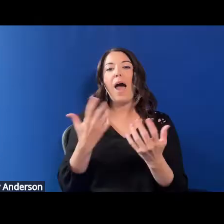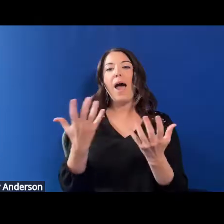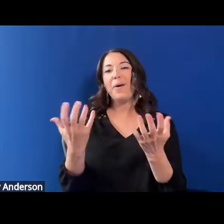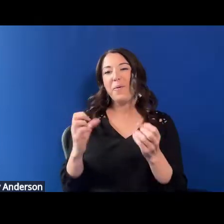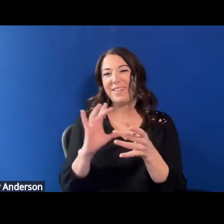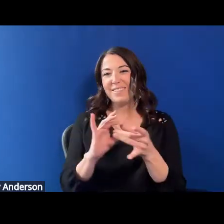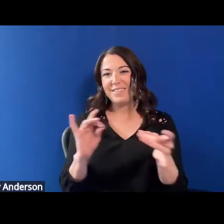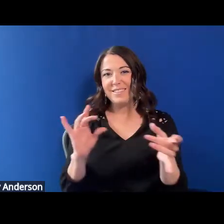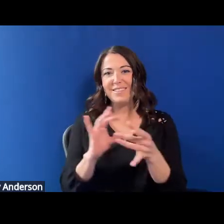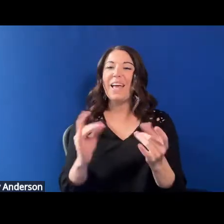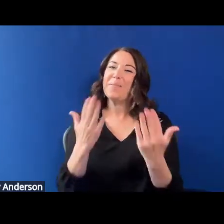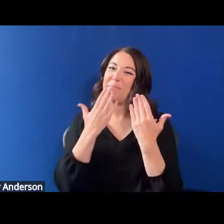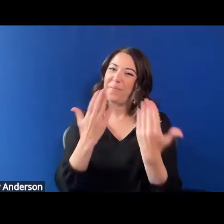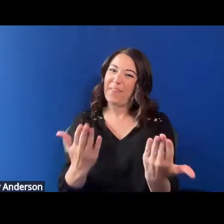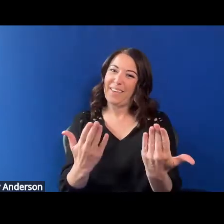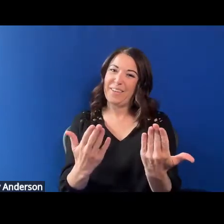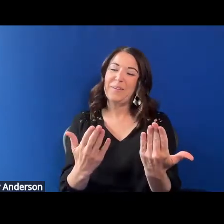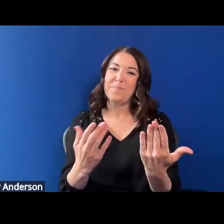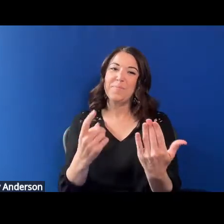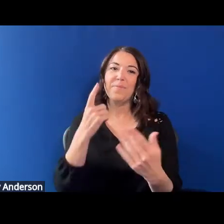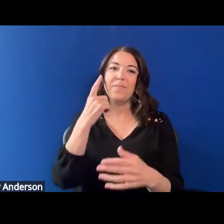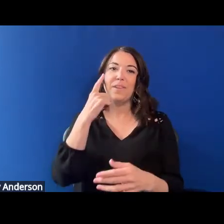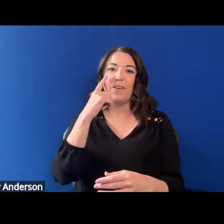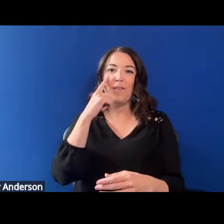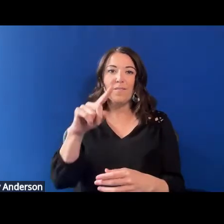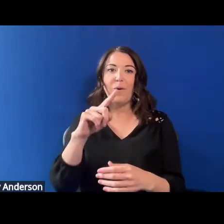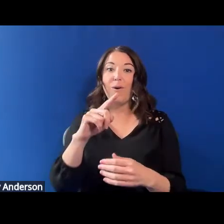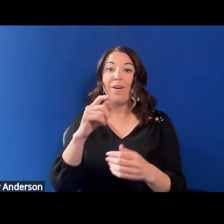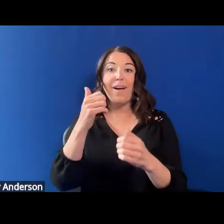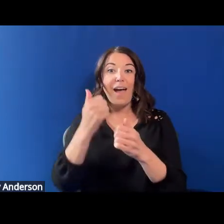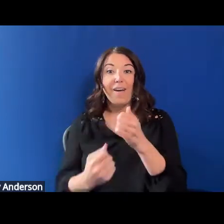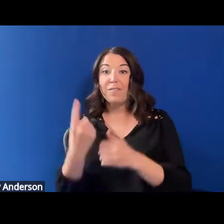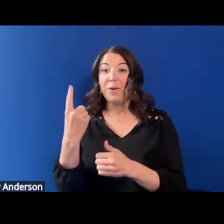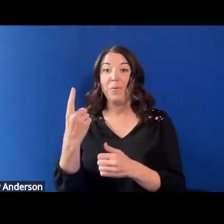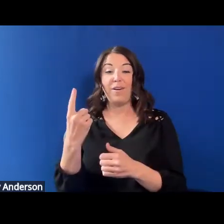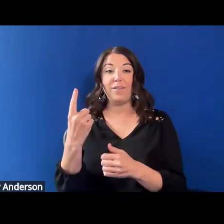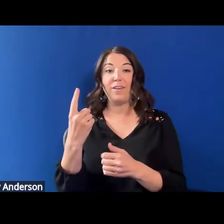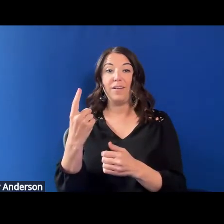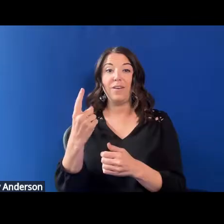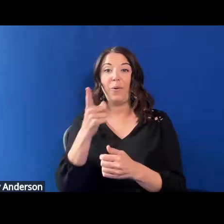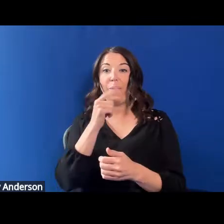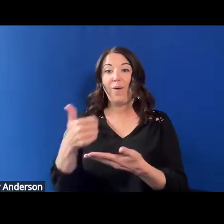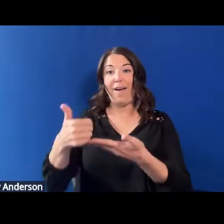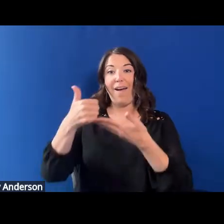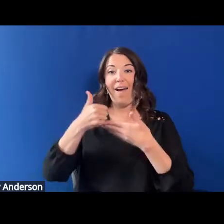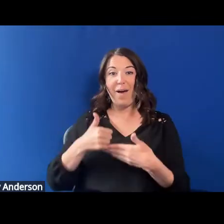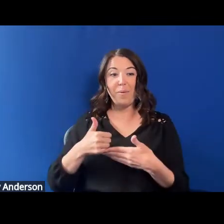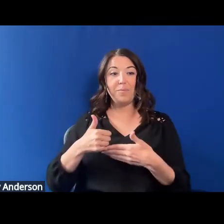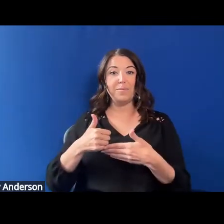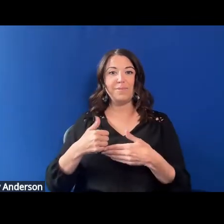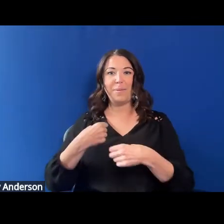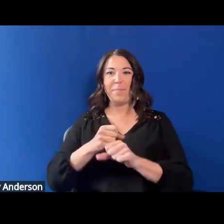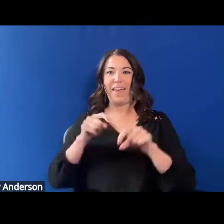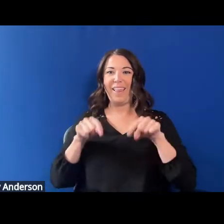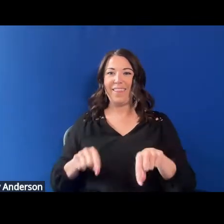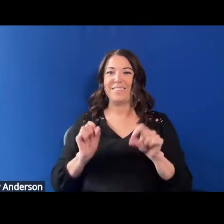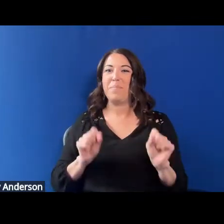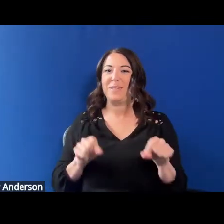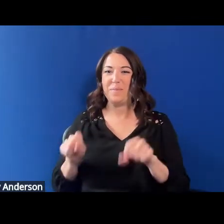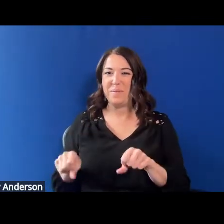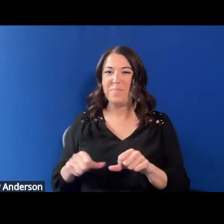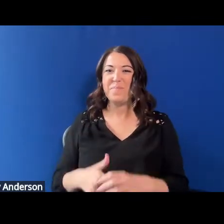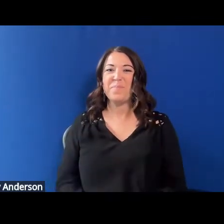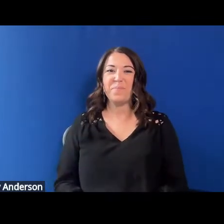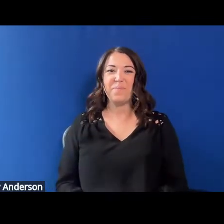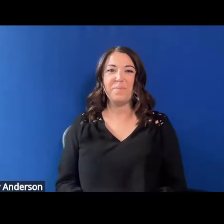say thank you for everyone who helped make this possible.